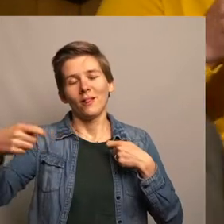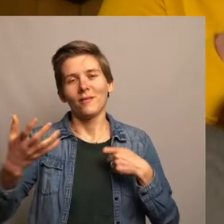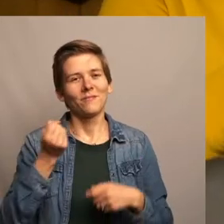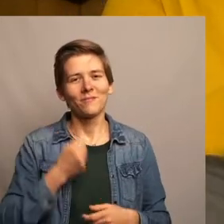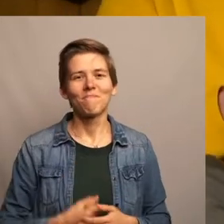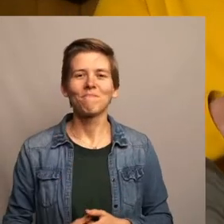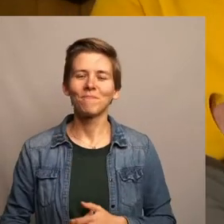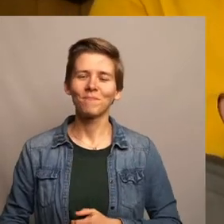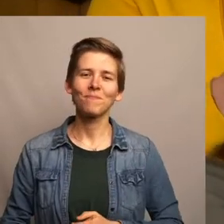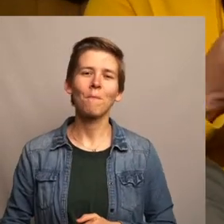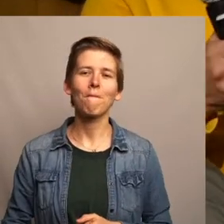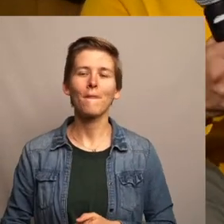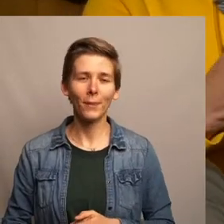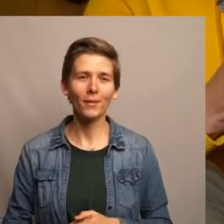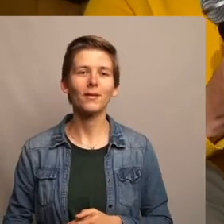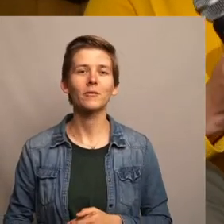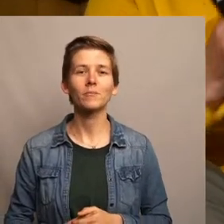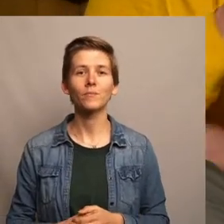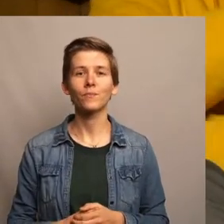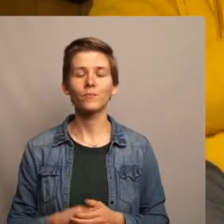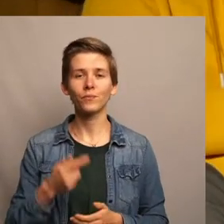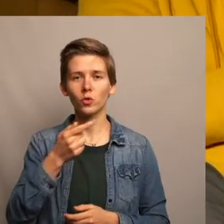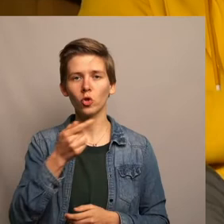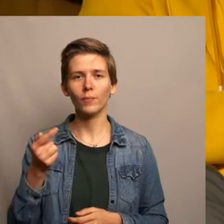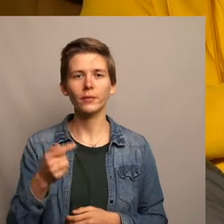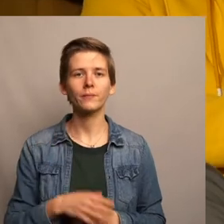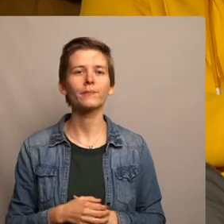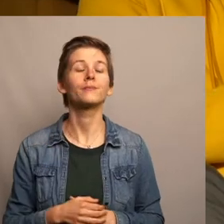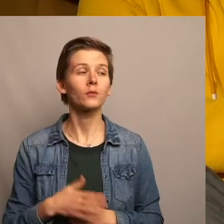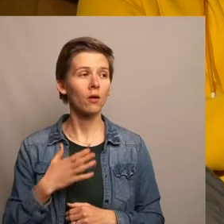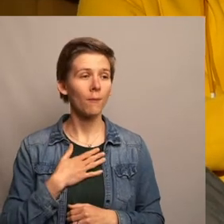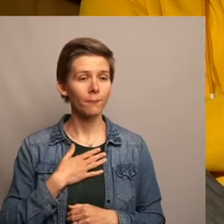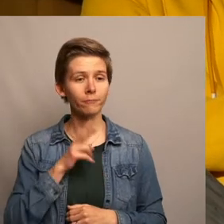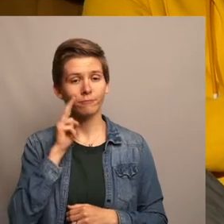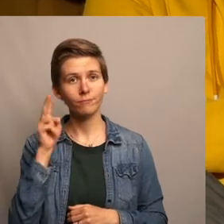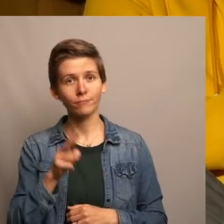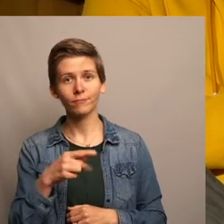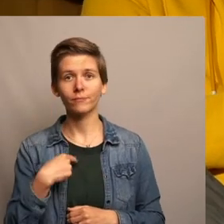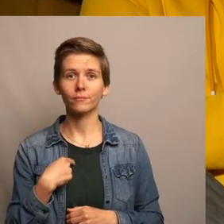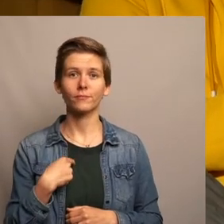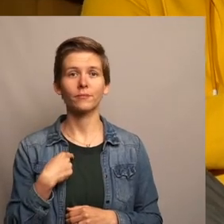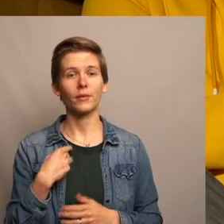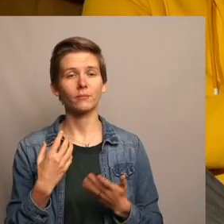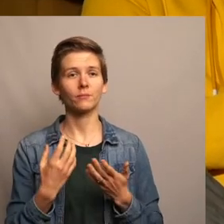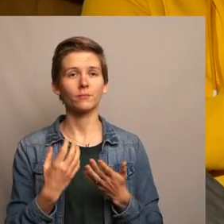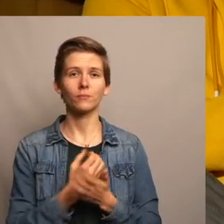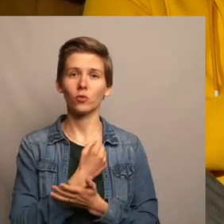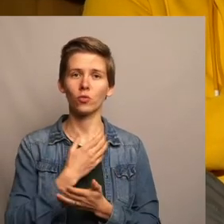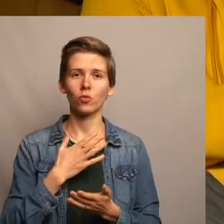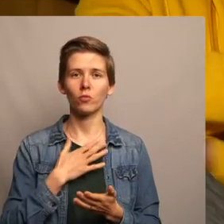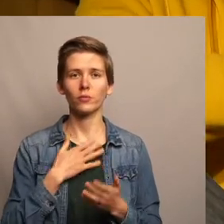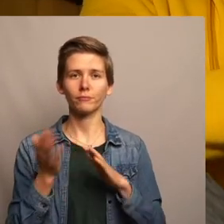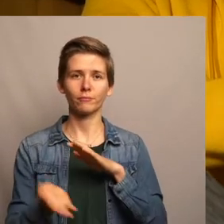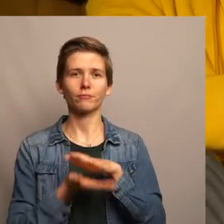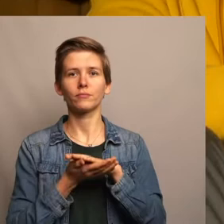Yeah, definitely. From my perspective, like, I'm very privileged in my position because I come from,